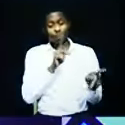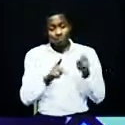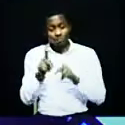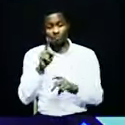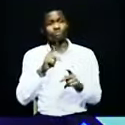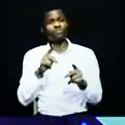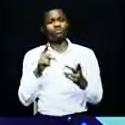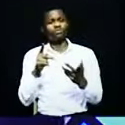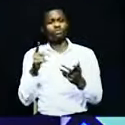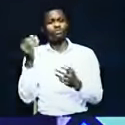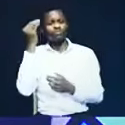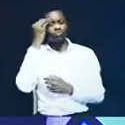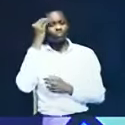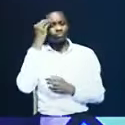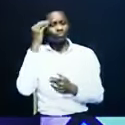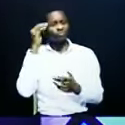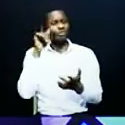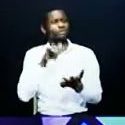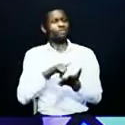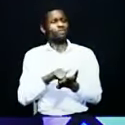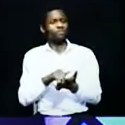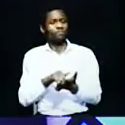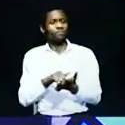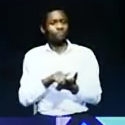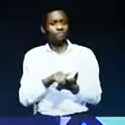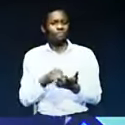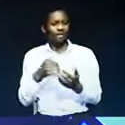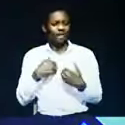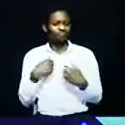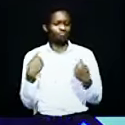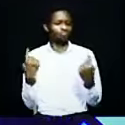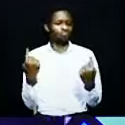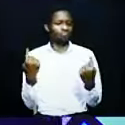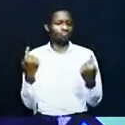to, were well aware of the fact that there is Satan.